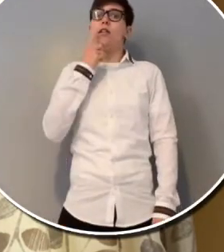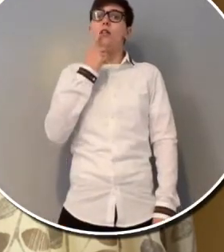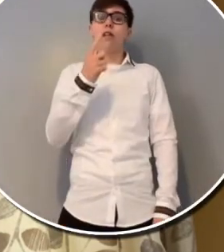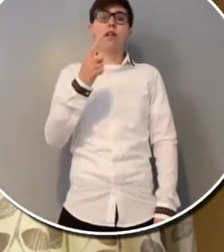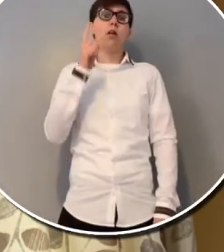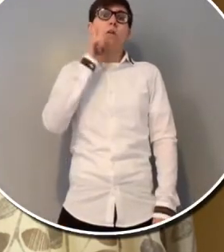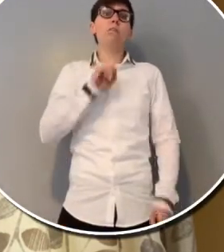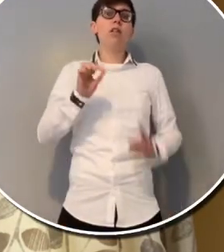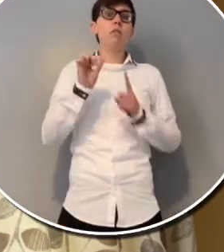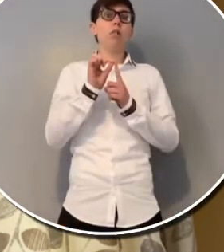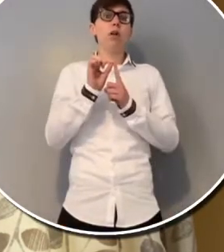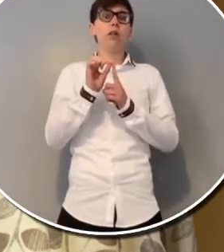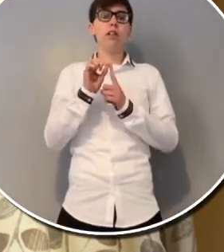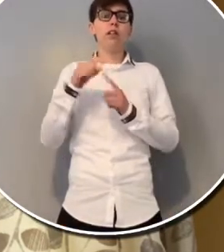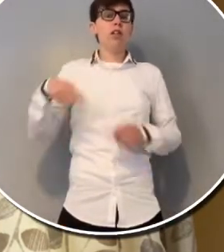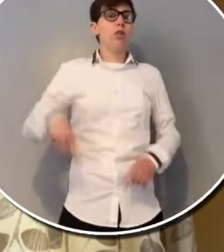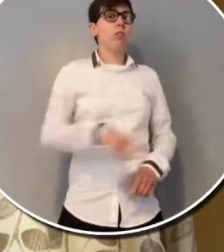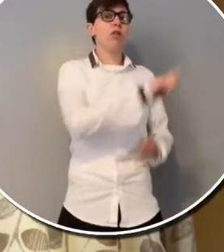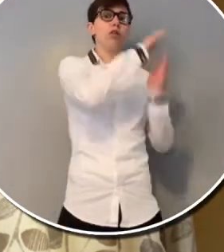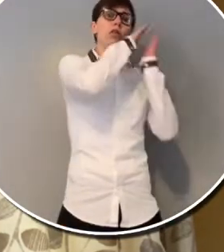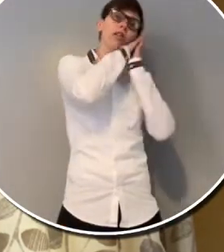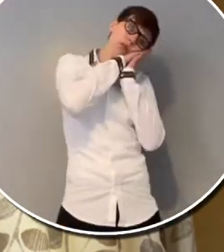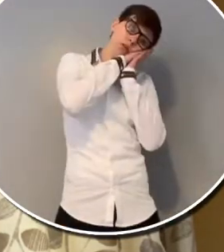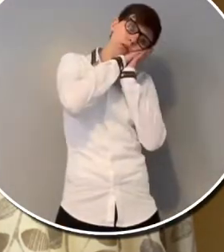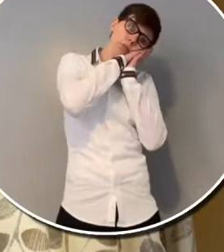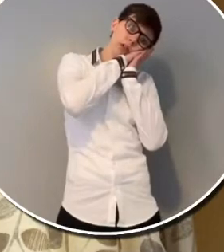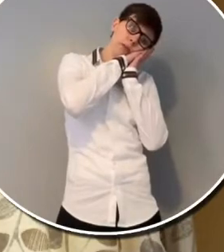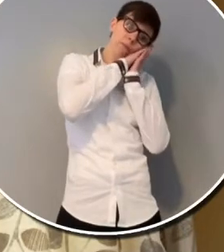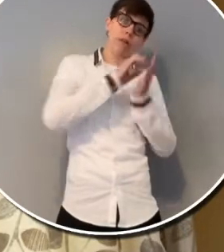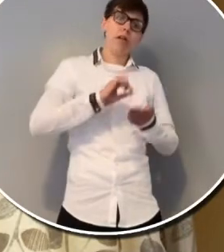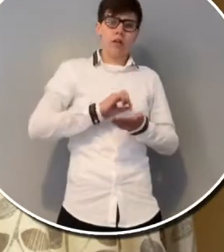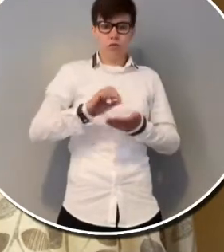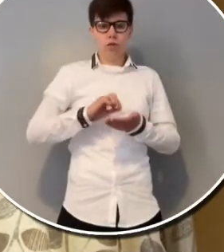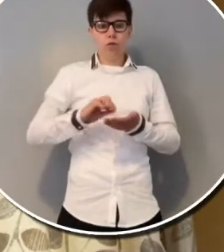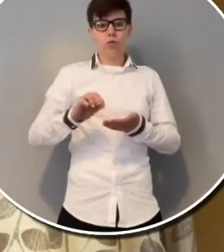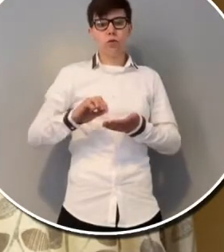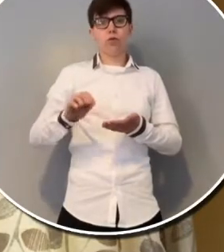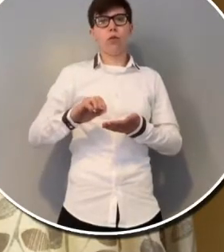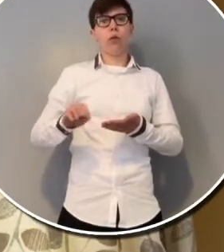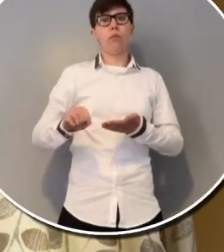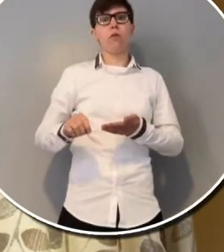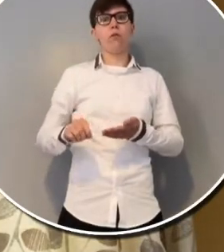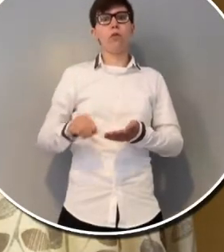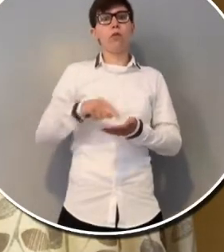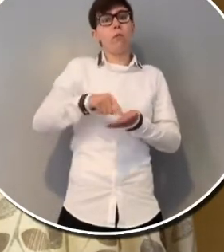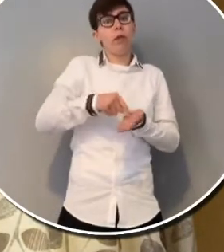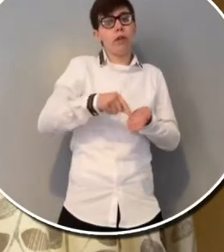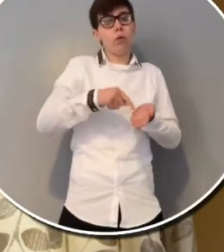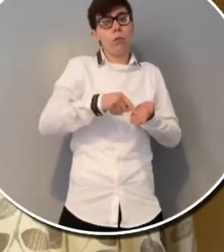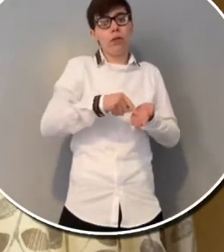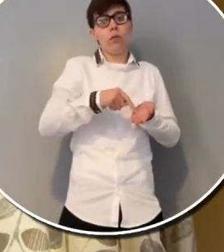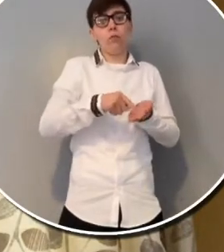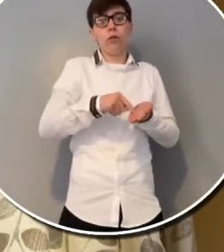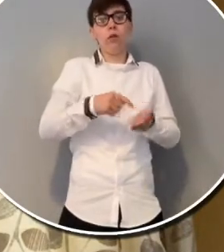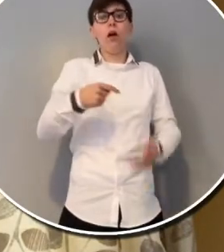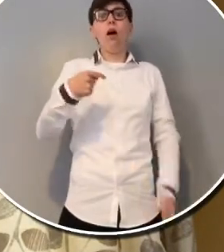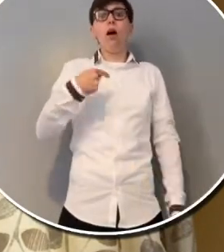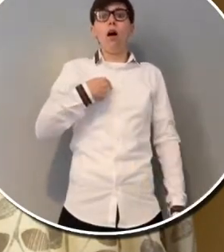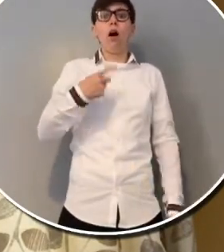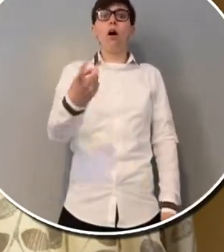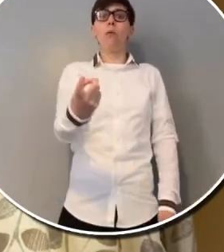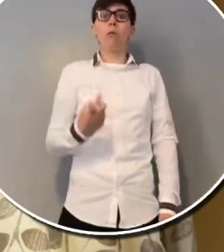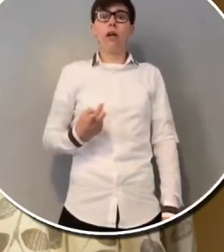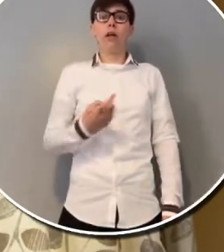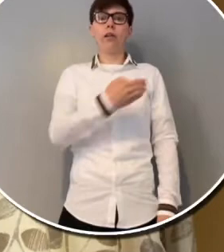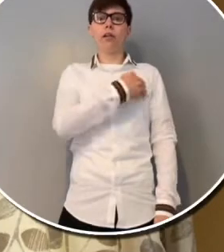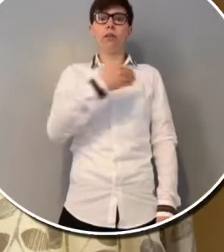said, Miss Polly, put her straight to bed. He wrote on his paper for a pill, pill, pill. I'll